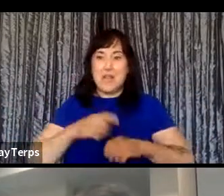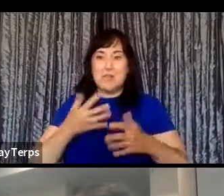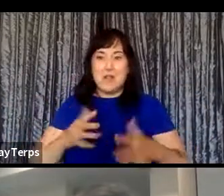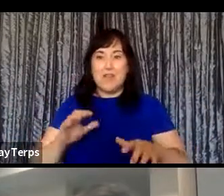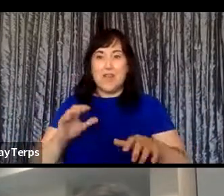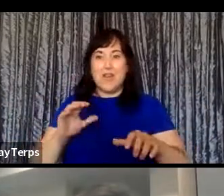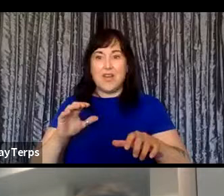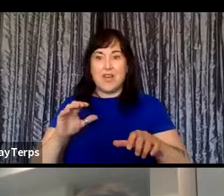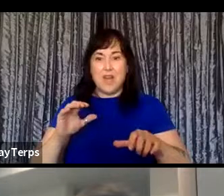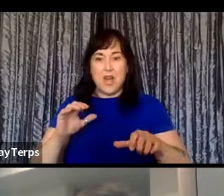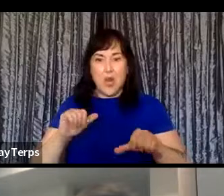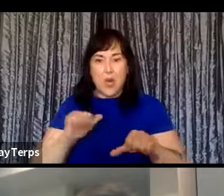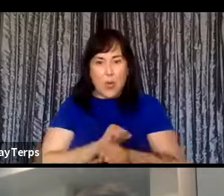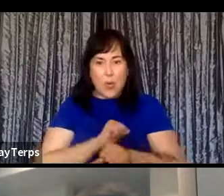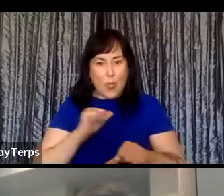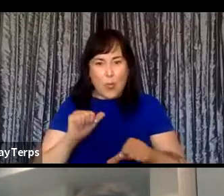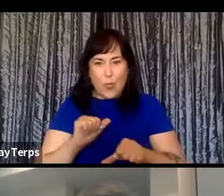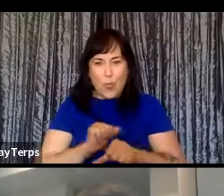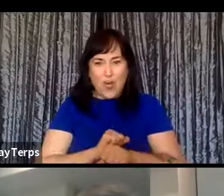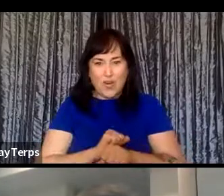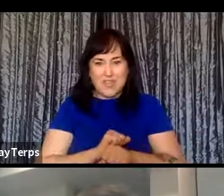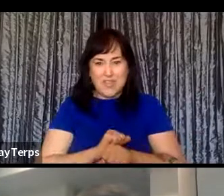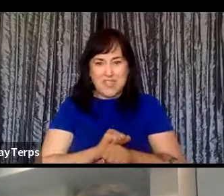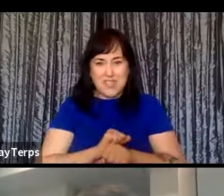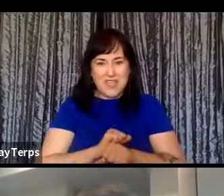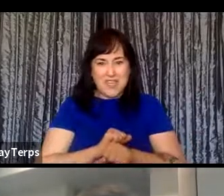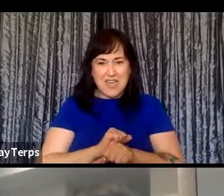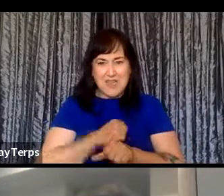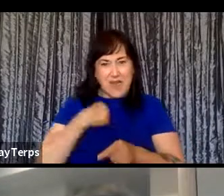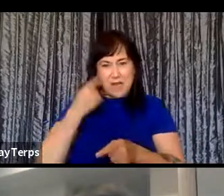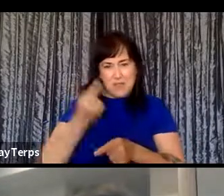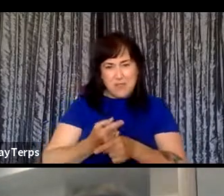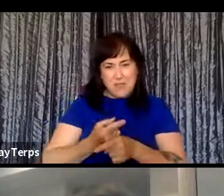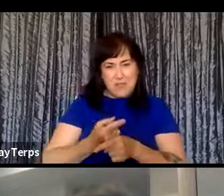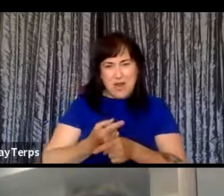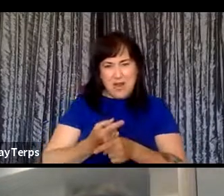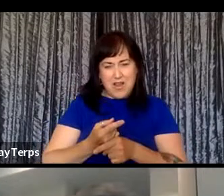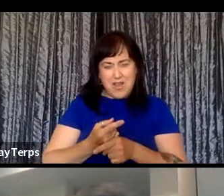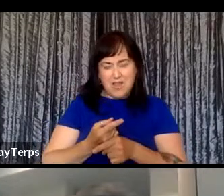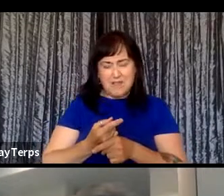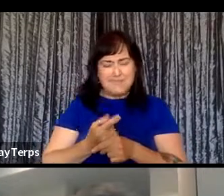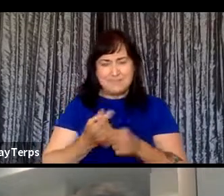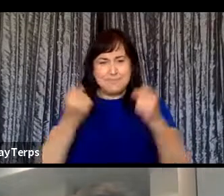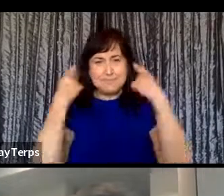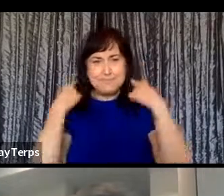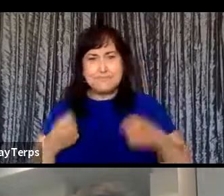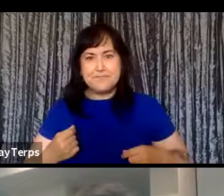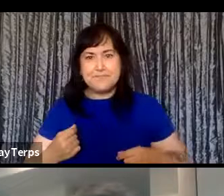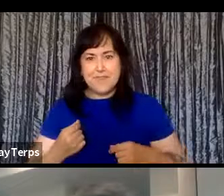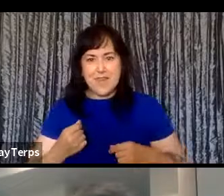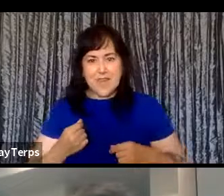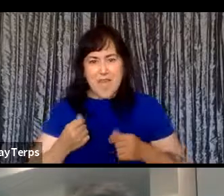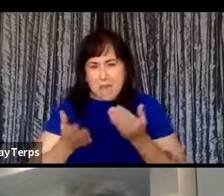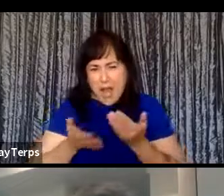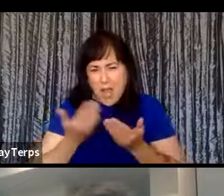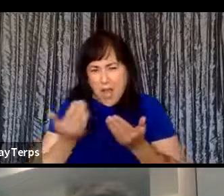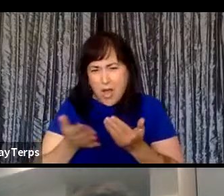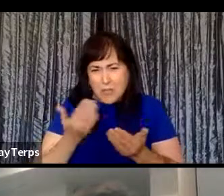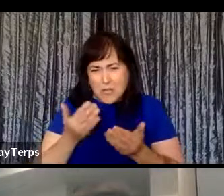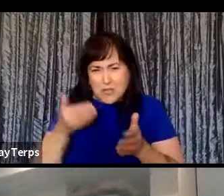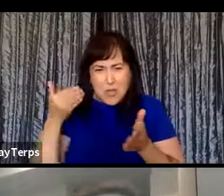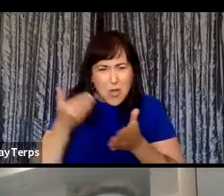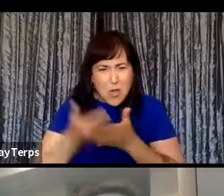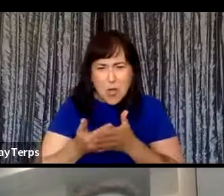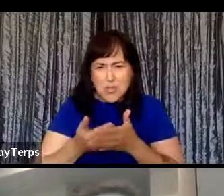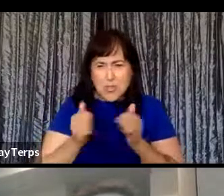cerise actually is. I'm not sure if that was right, but hopefully it is. Hopefully it is. Am I nearly there? Am I nearly there,